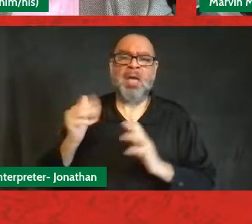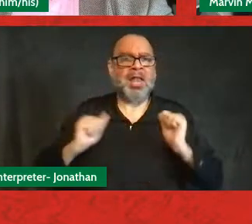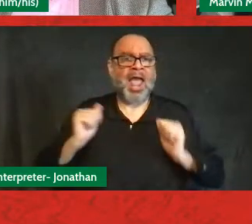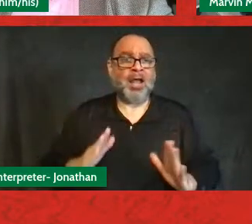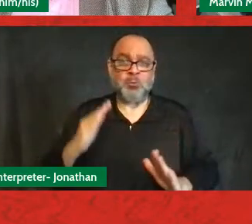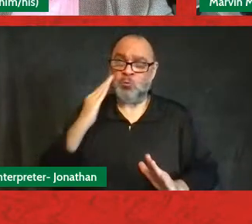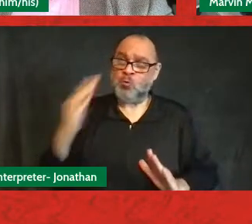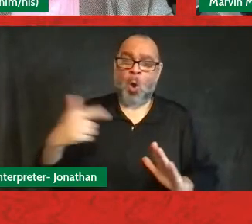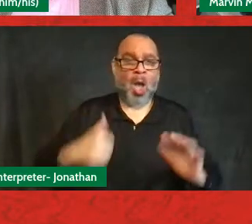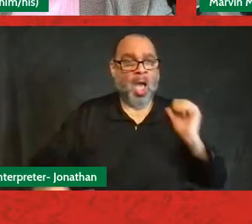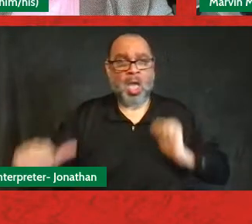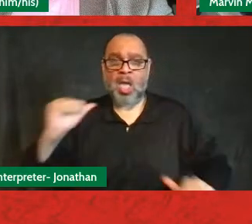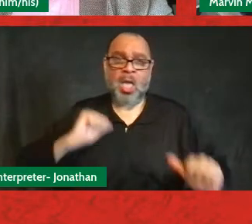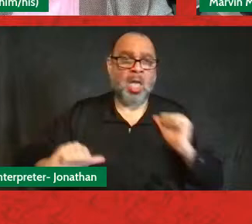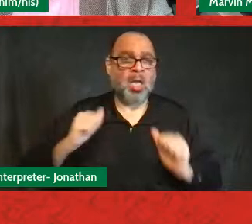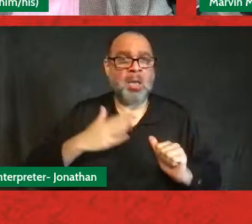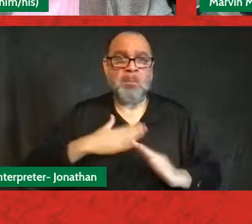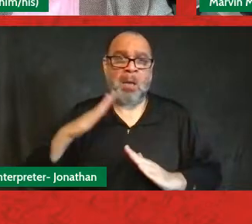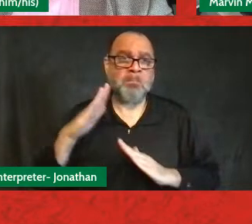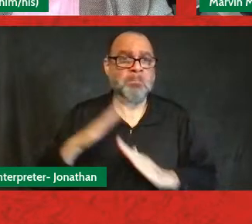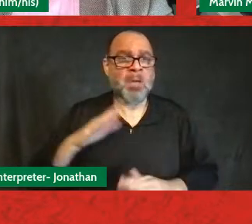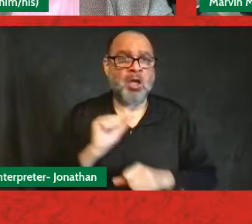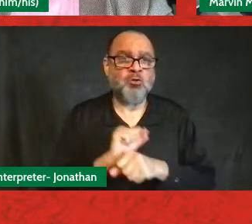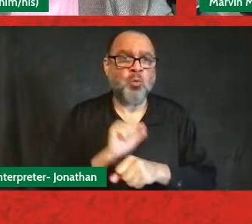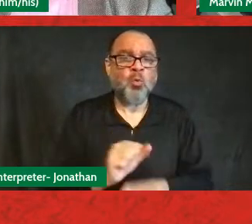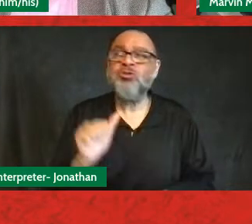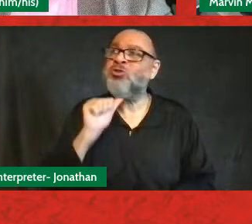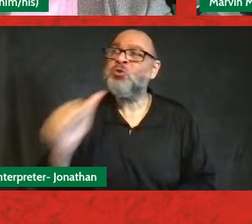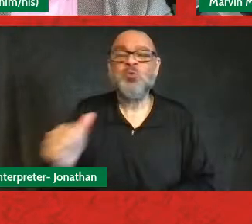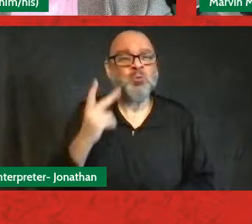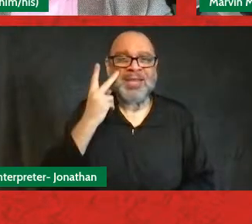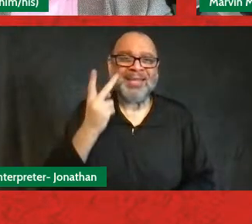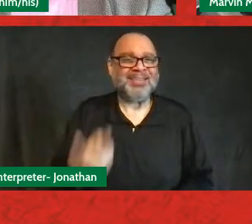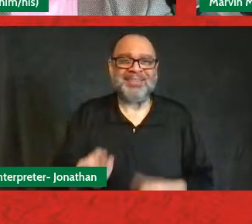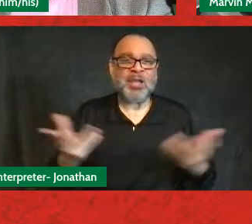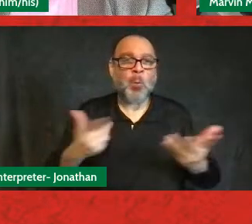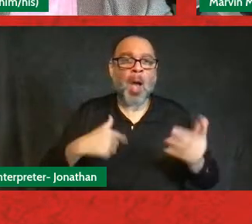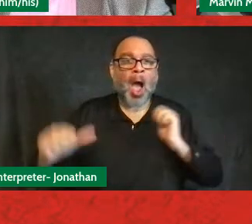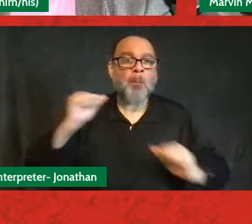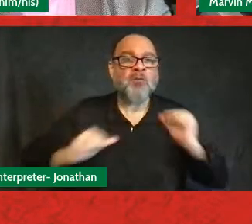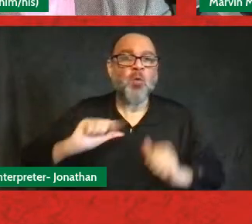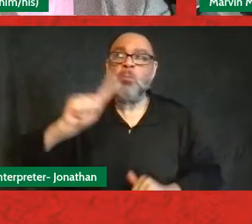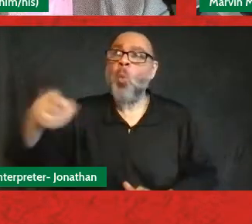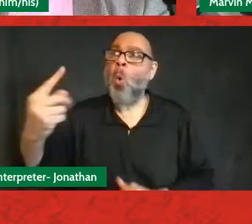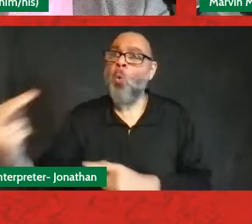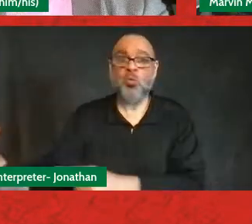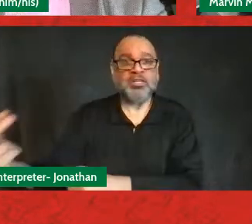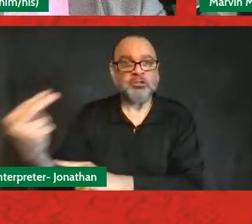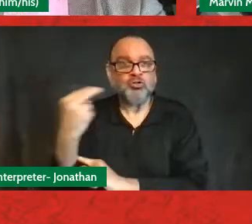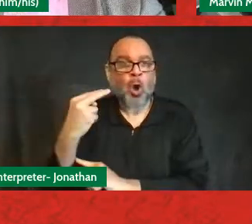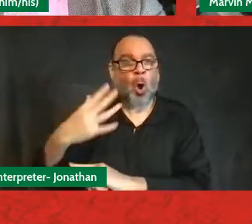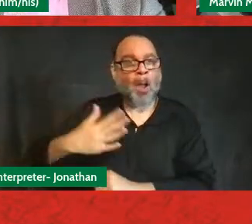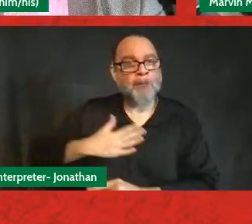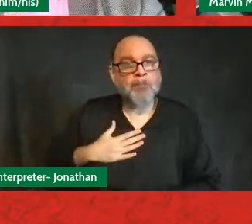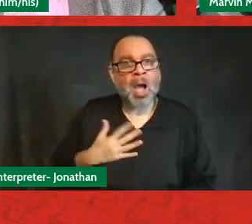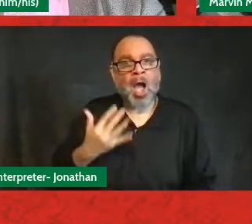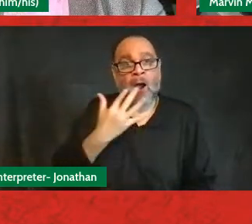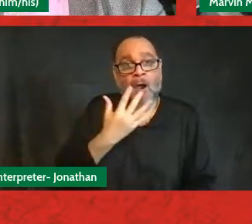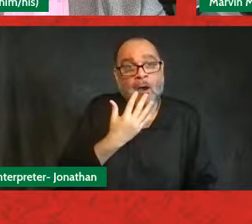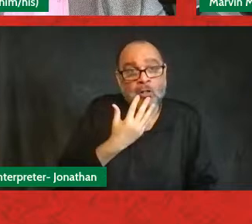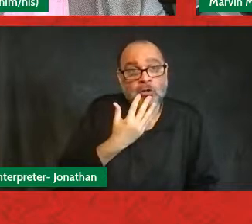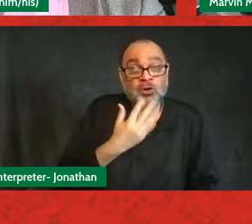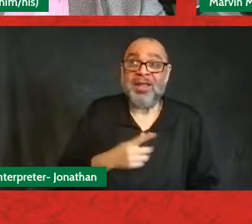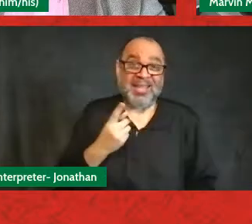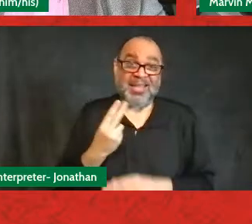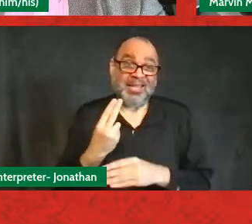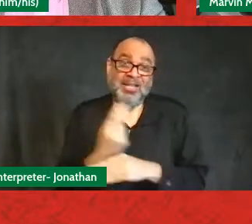see basically the content of my performance. All you saw was my color." He actually uses those words way before King. All right.